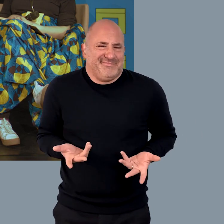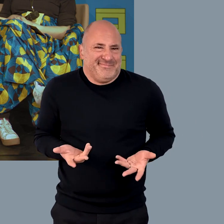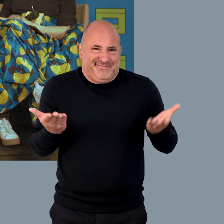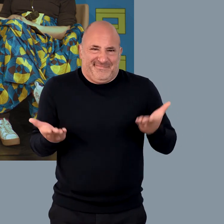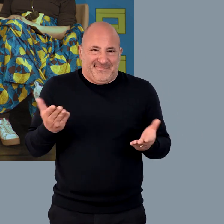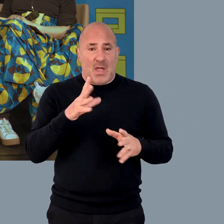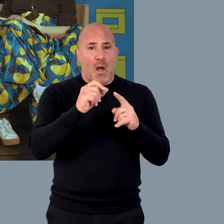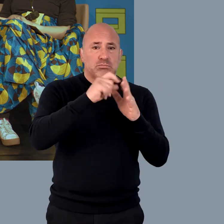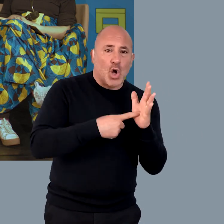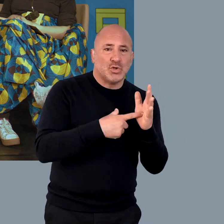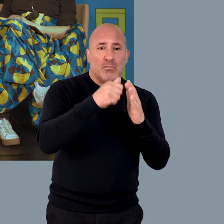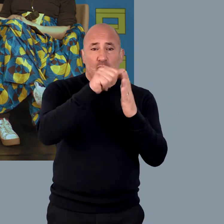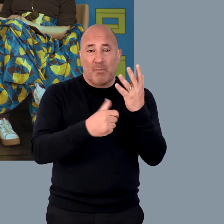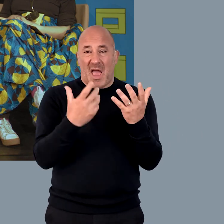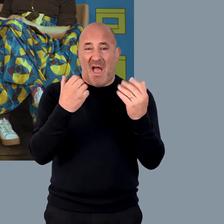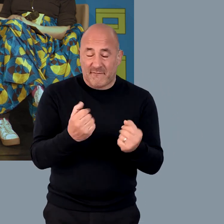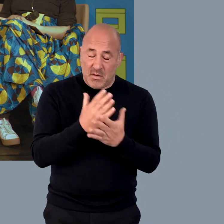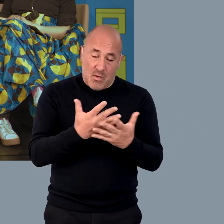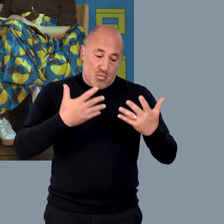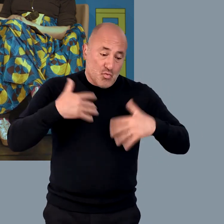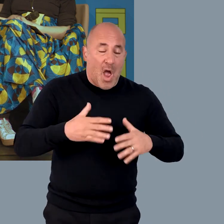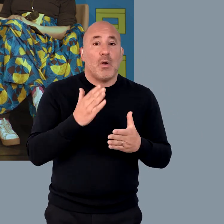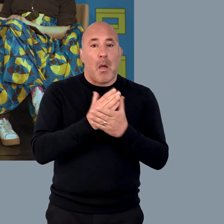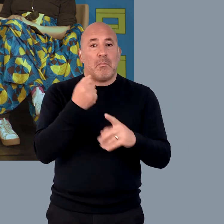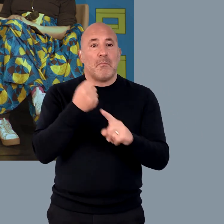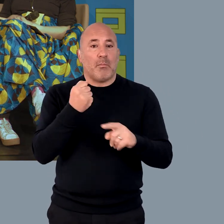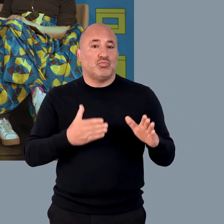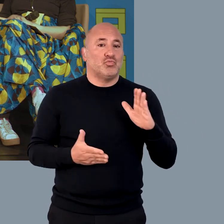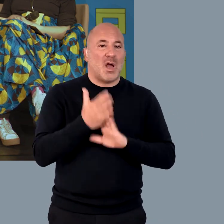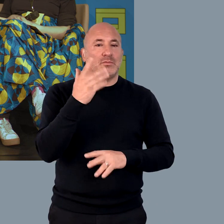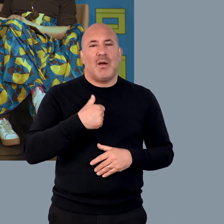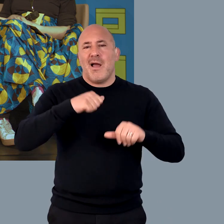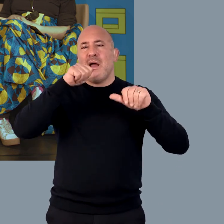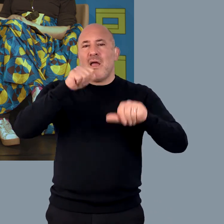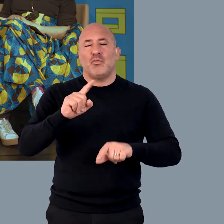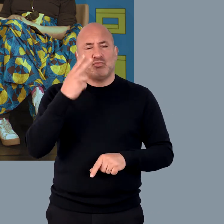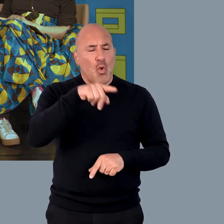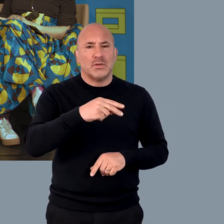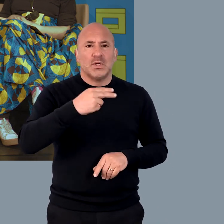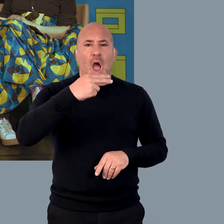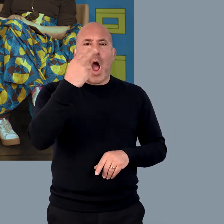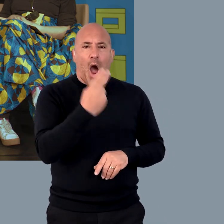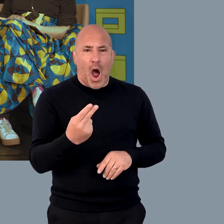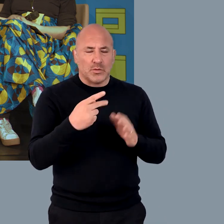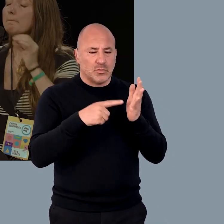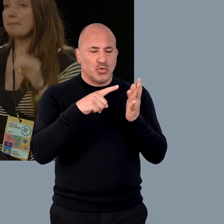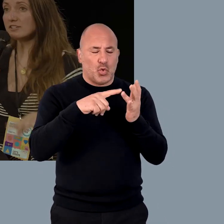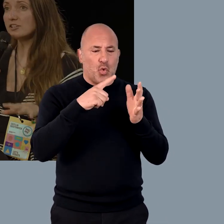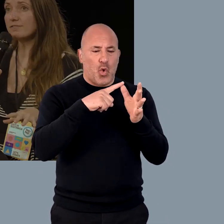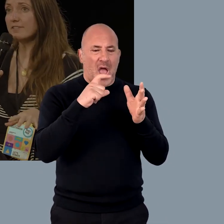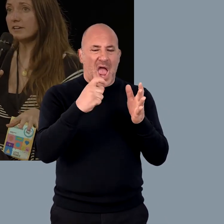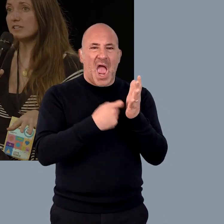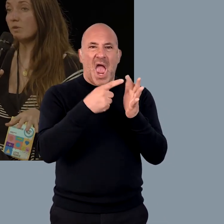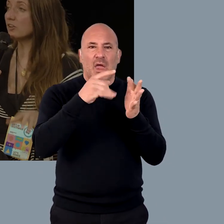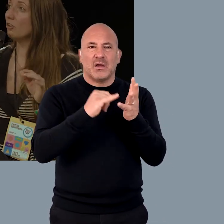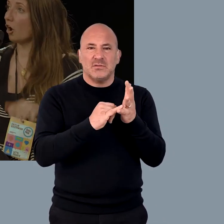cut down. So it doesn't work. But there are projects and programs that are absolutely amazing that have immediate impacts. My